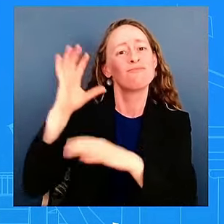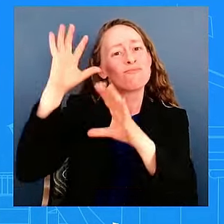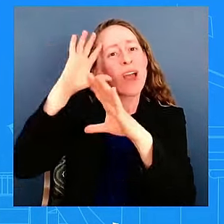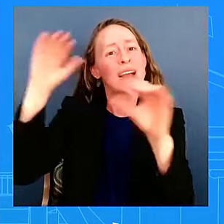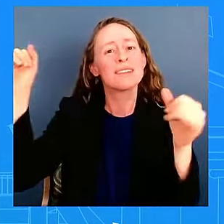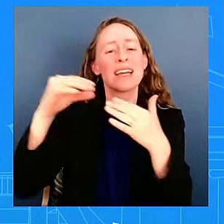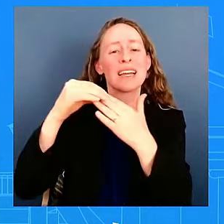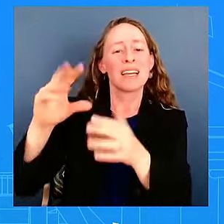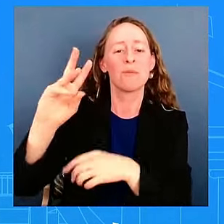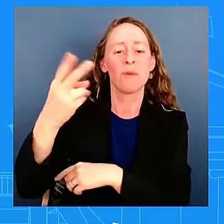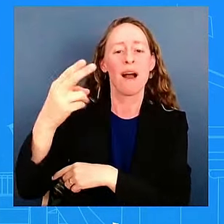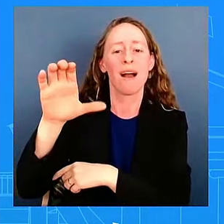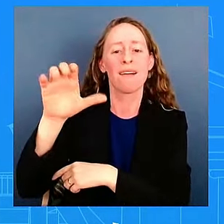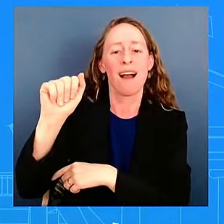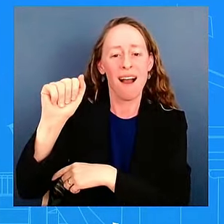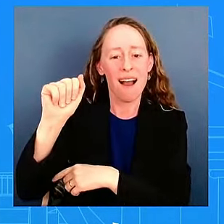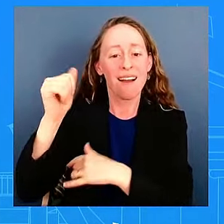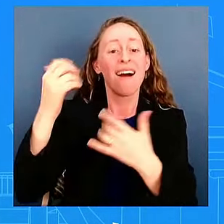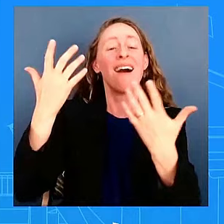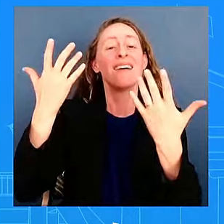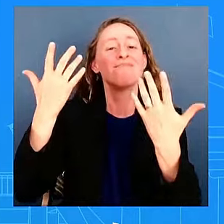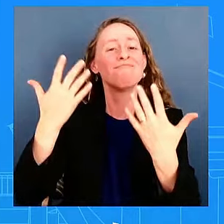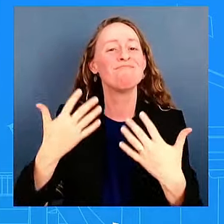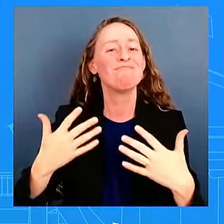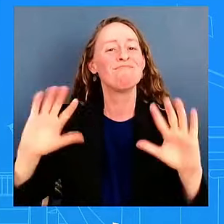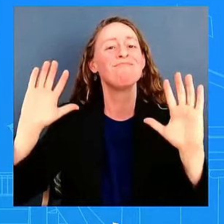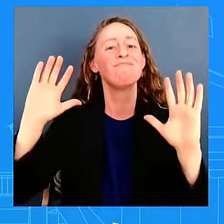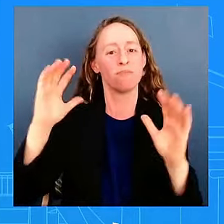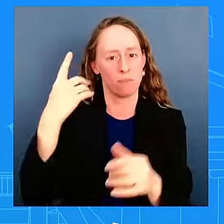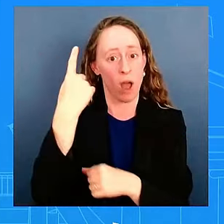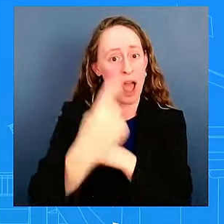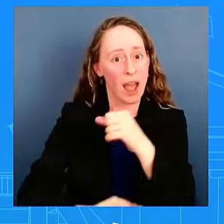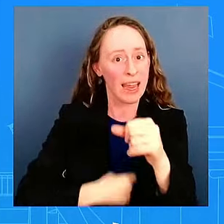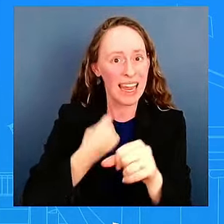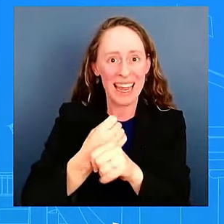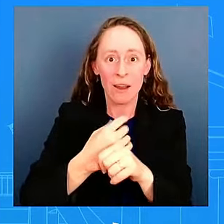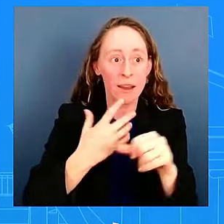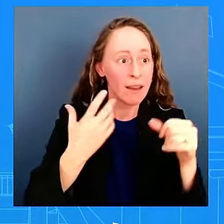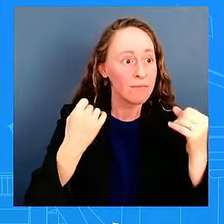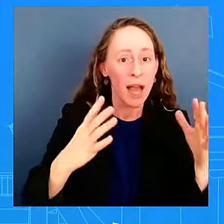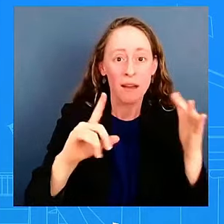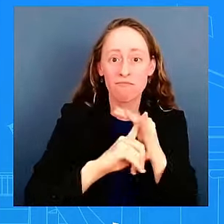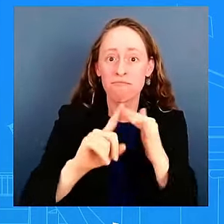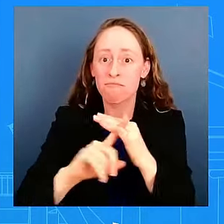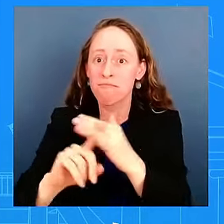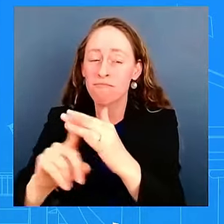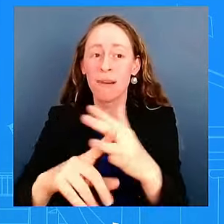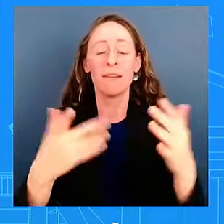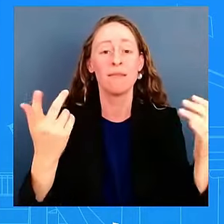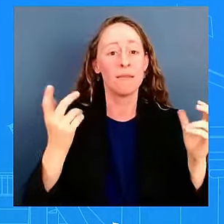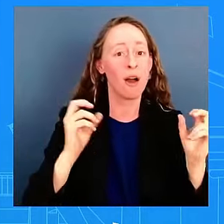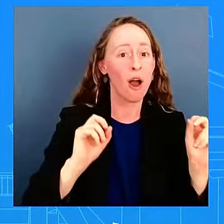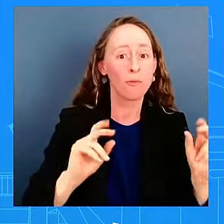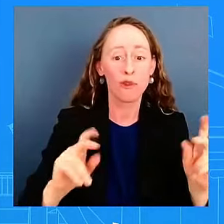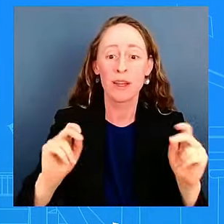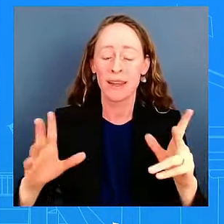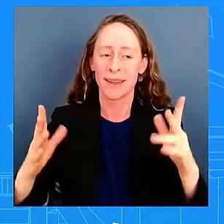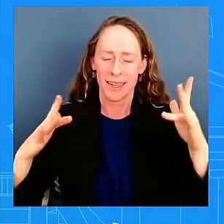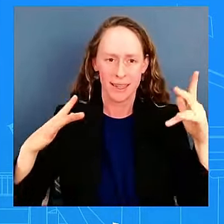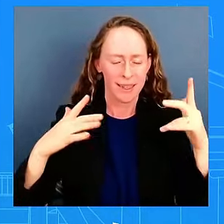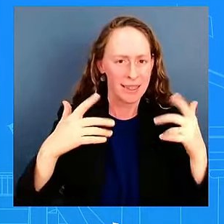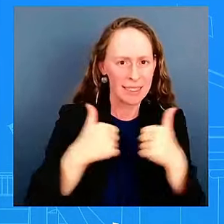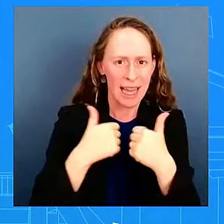news, opportunities, and challenges. You've been a great partner day to day here at the White